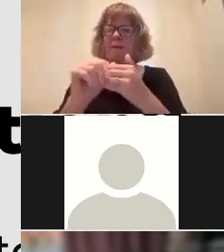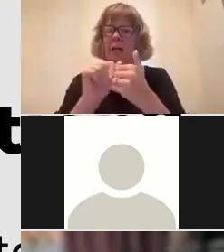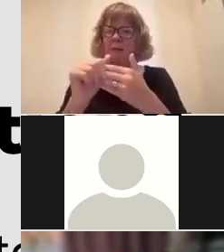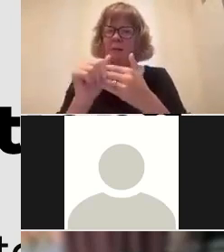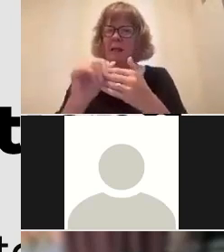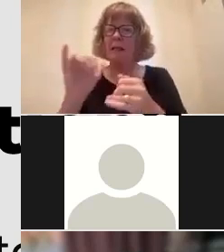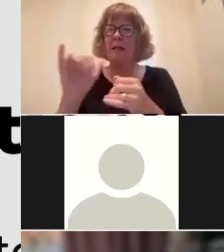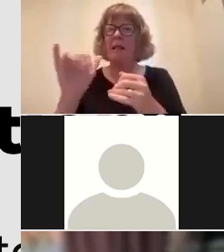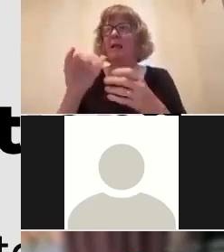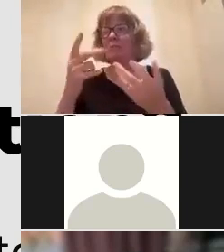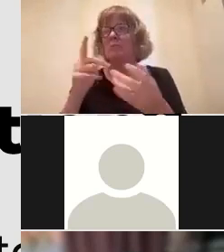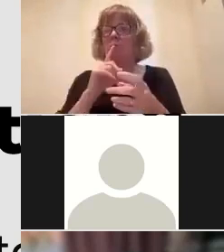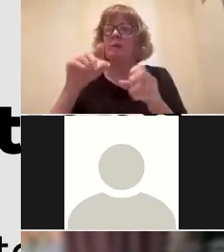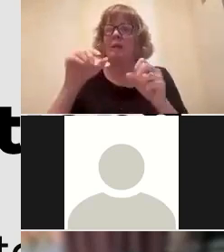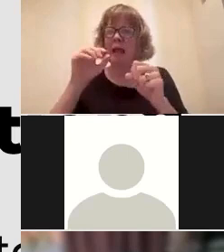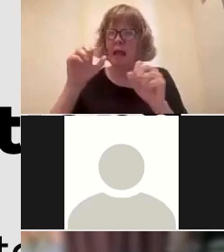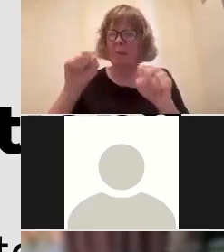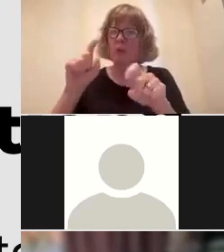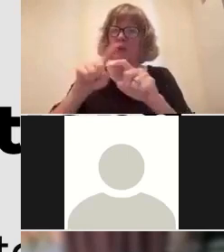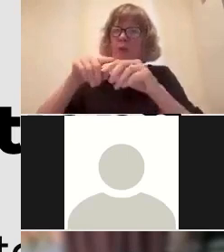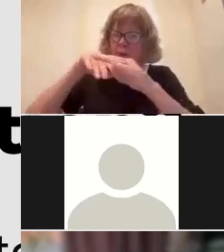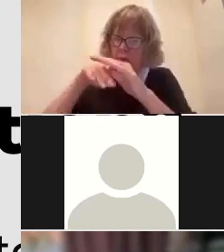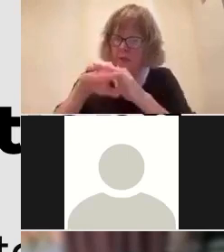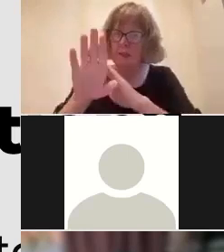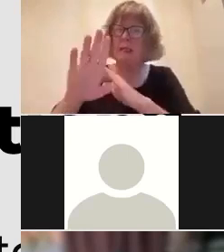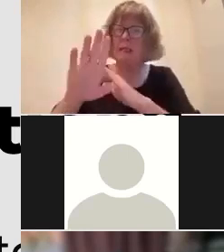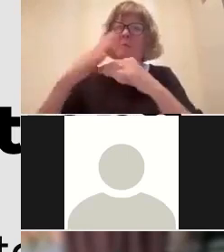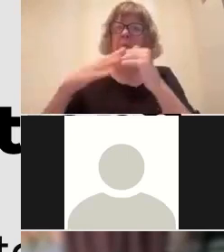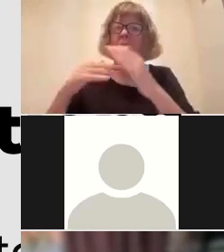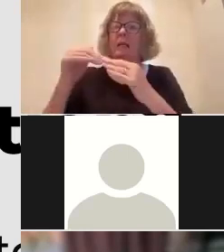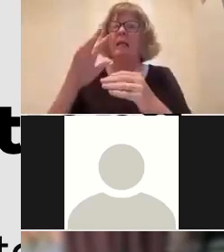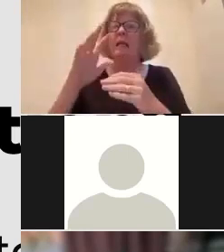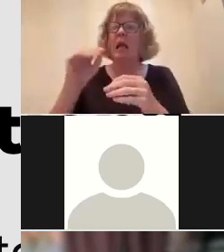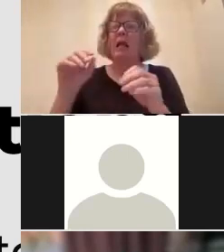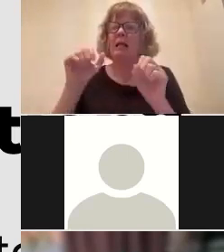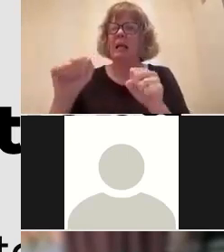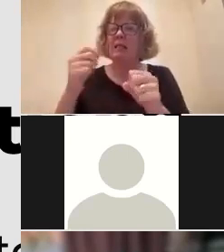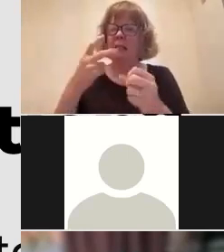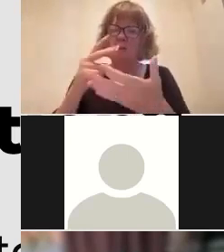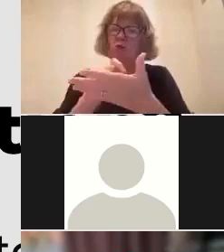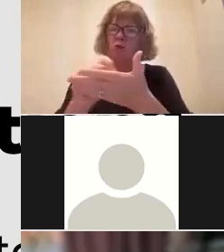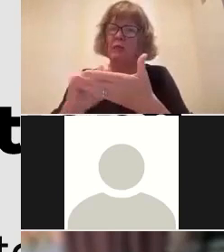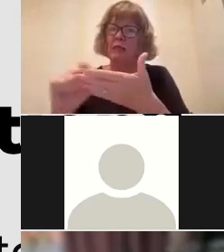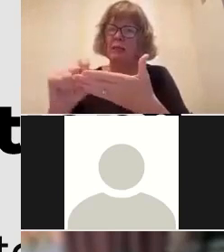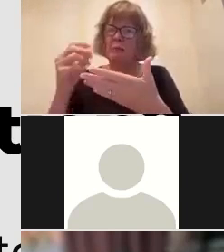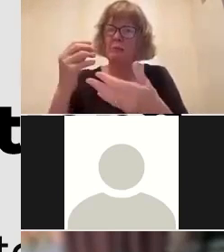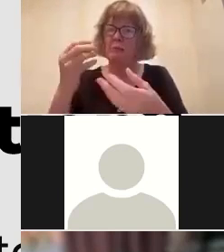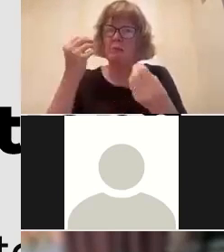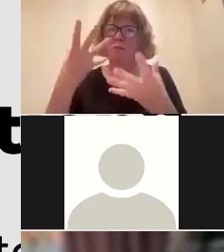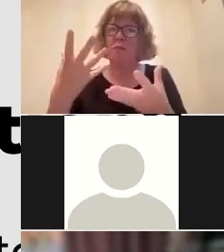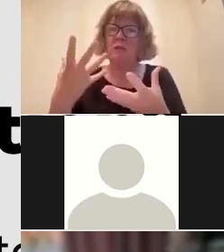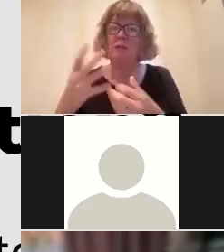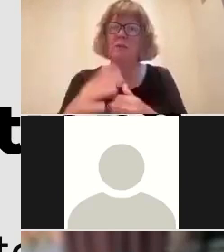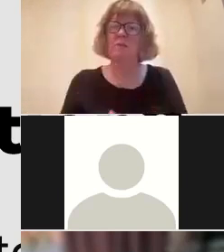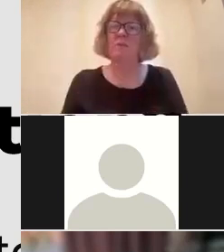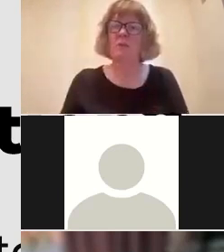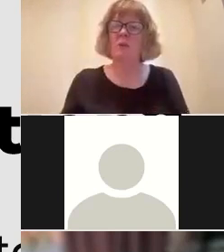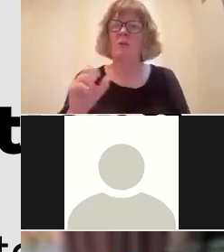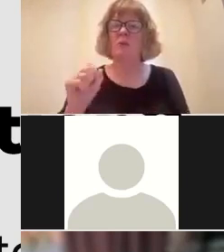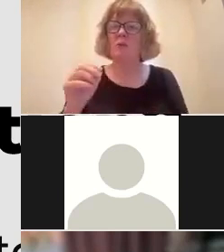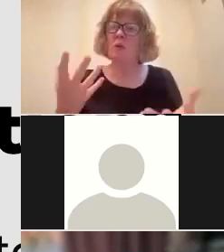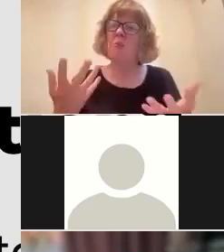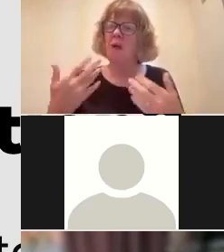access to buildings and written content. There are communication methods that ensure individuals with disabilities